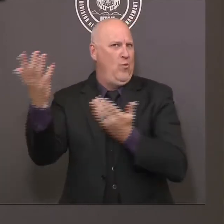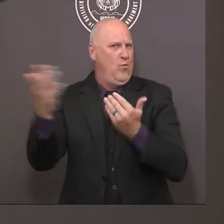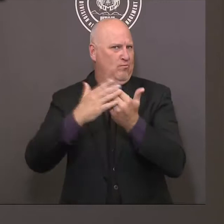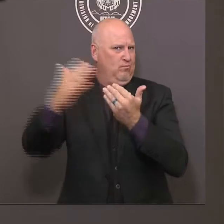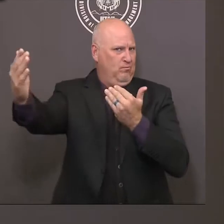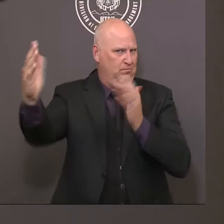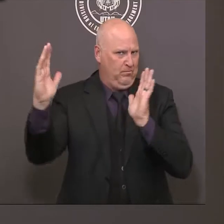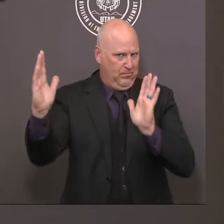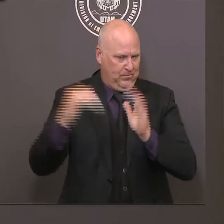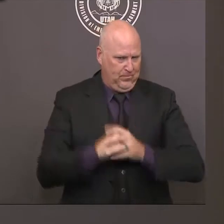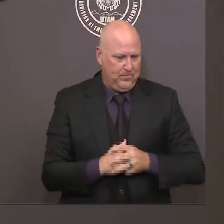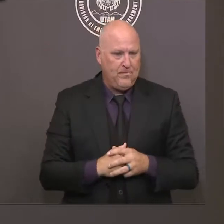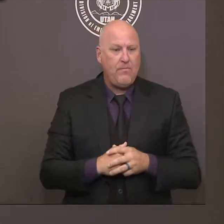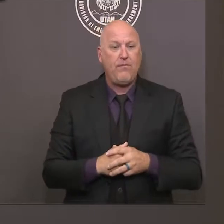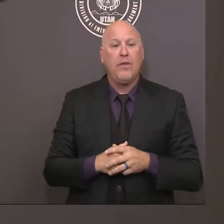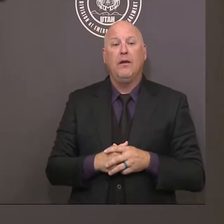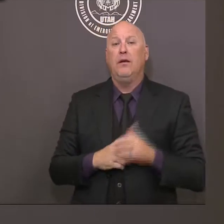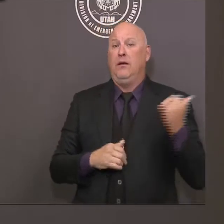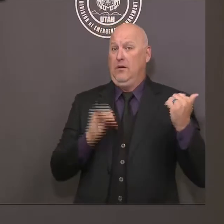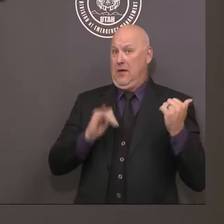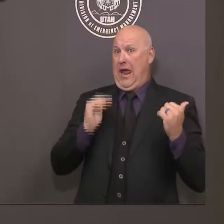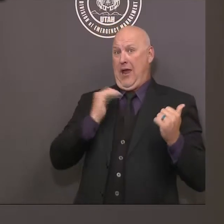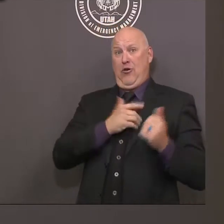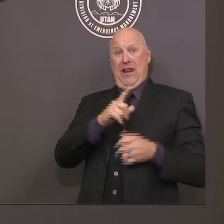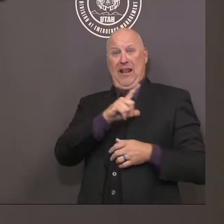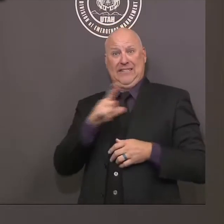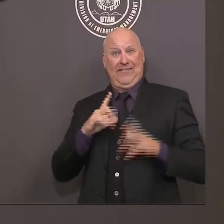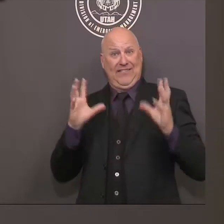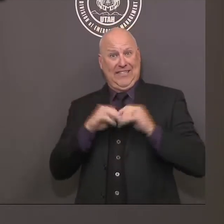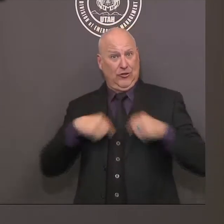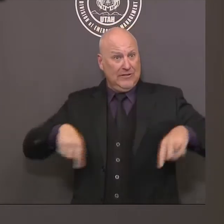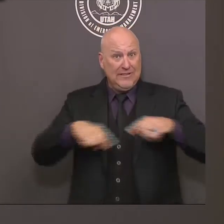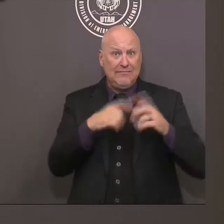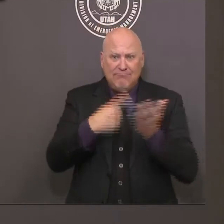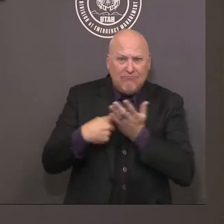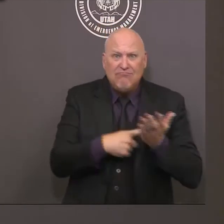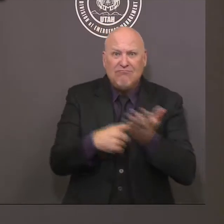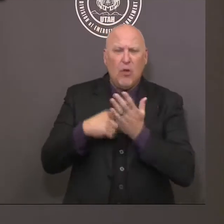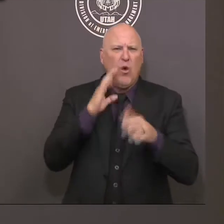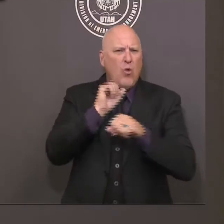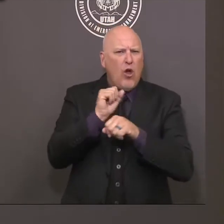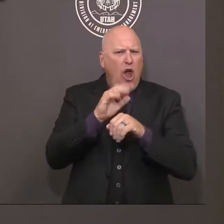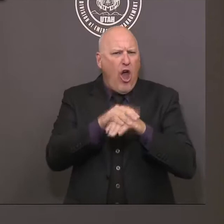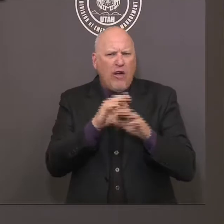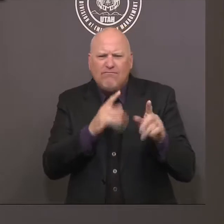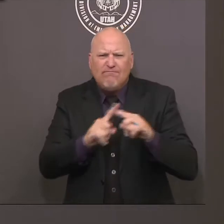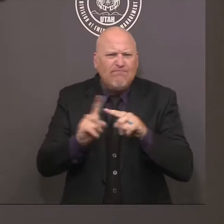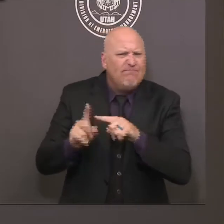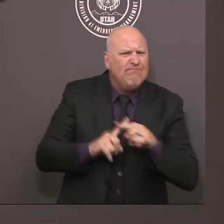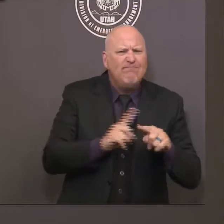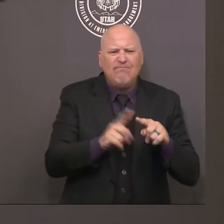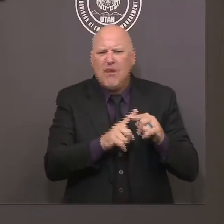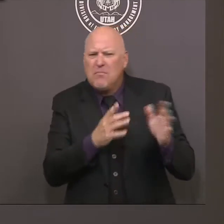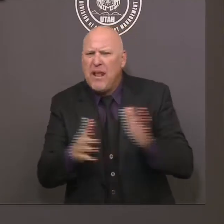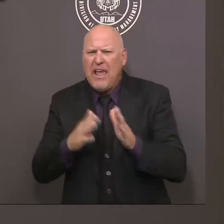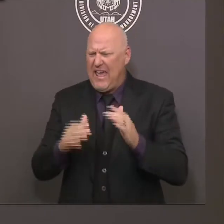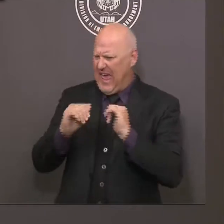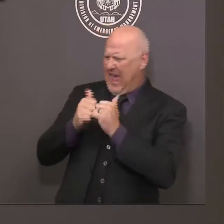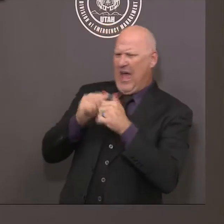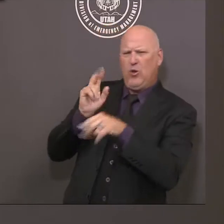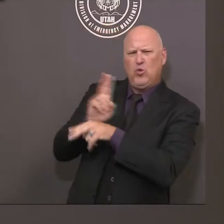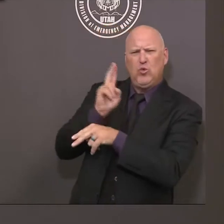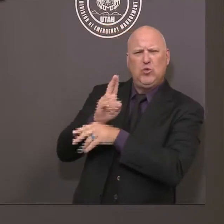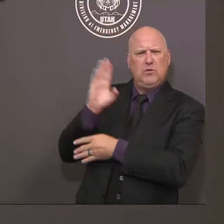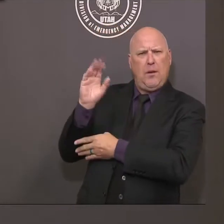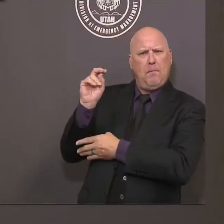on potential bonding proposals that we can talk about for shovel-ready projects to help move the economy forward.